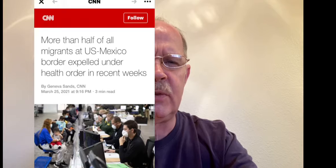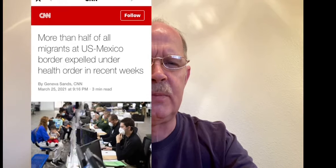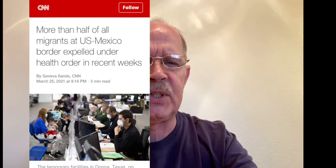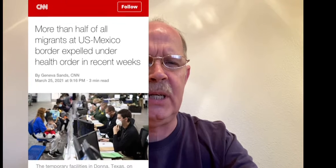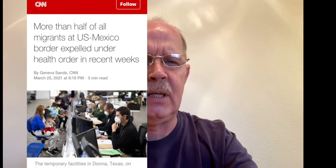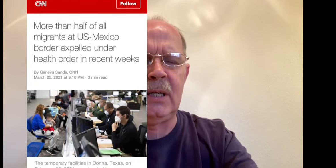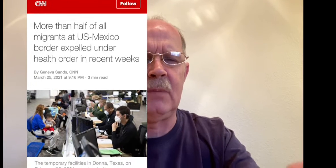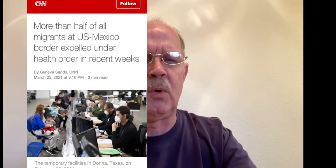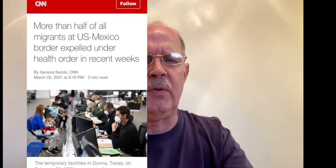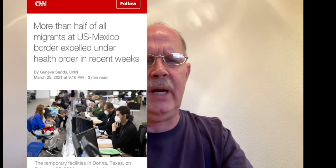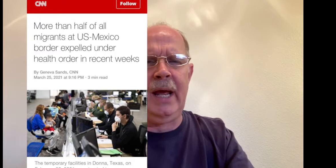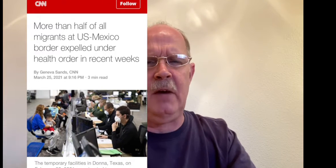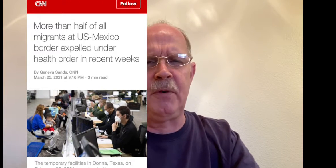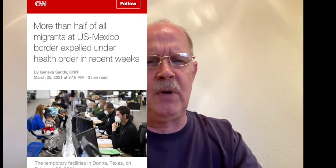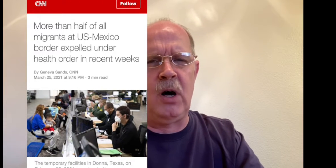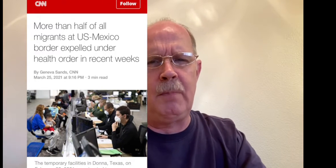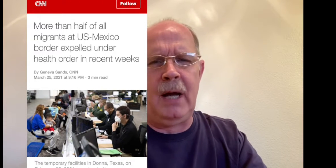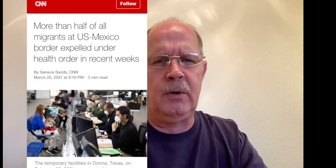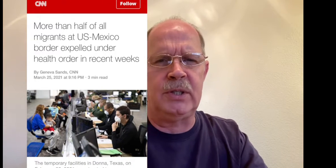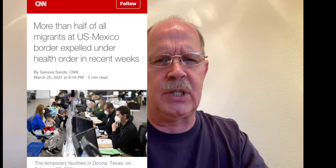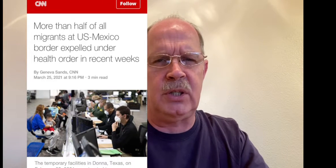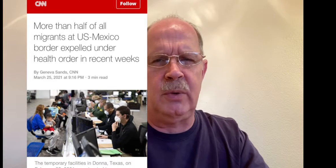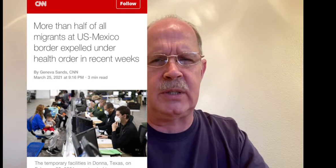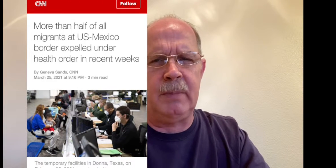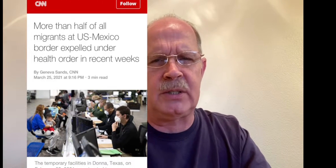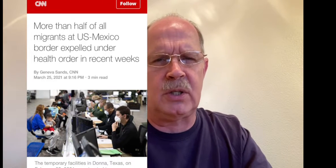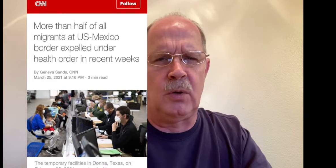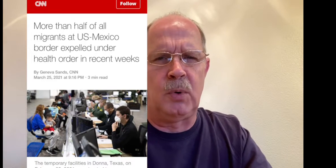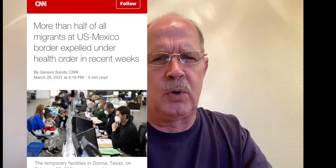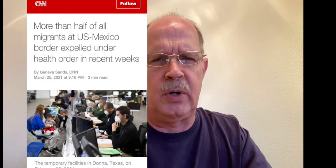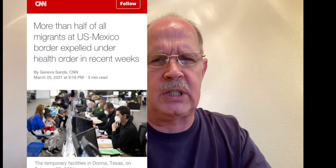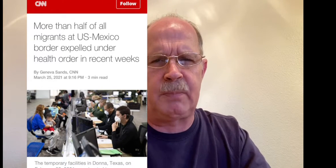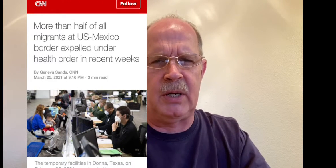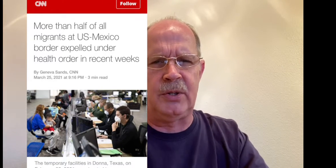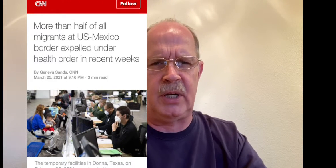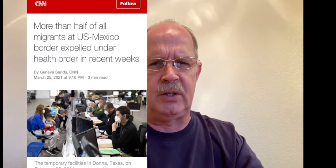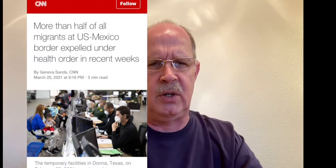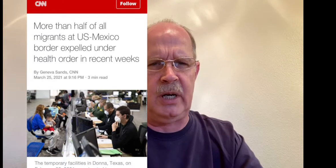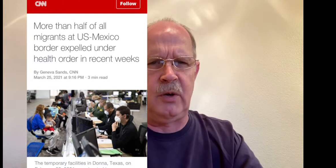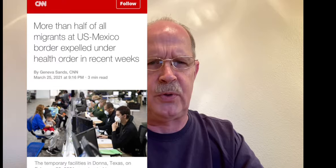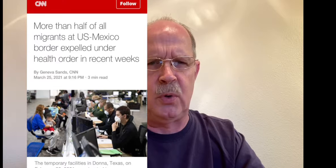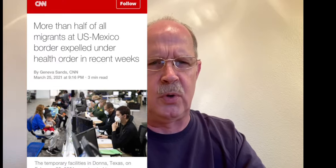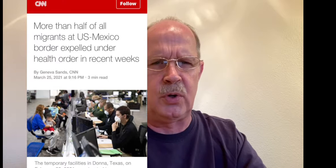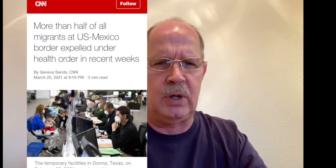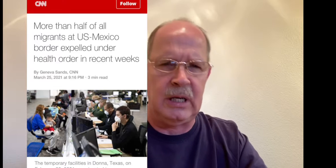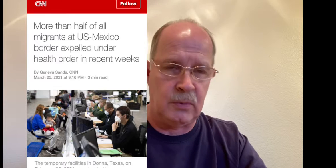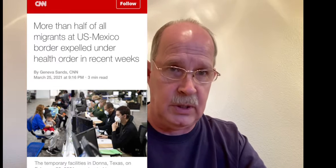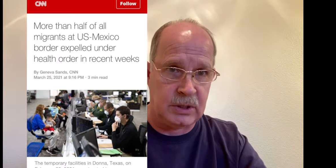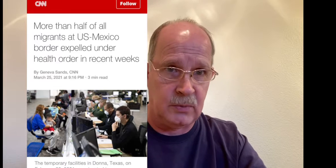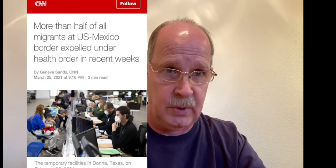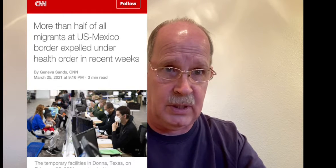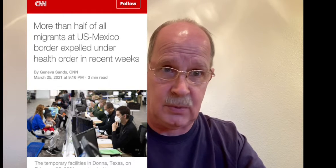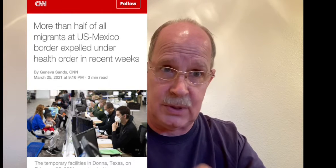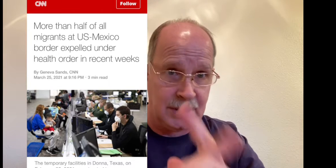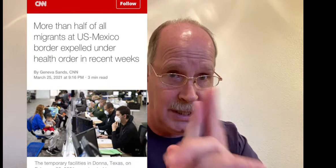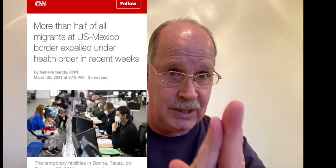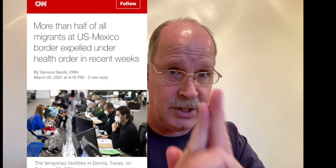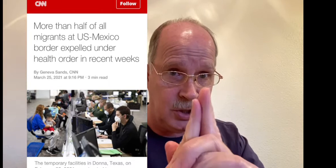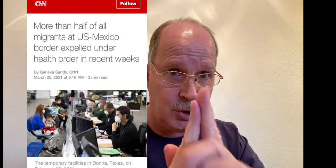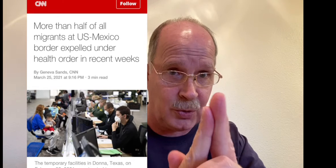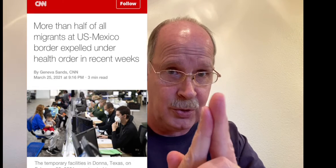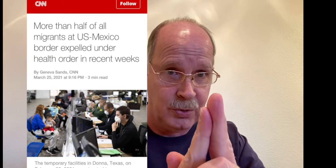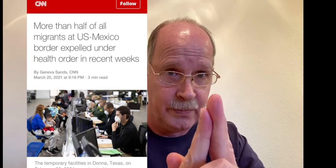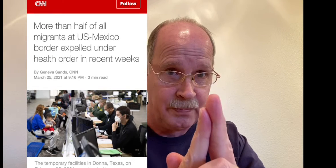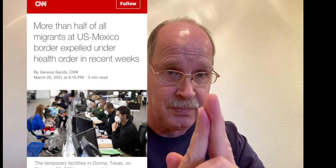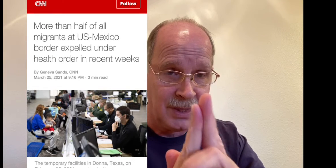This from CNN. More than half of all migrants at U.S.-Mexico border expelled under health order in recent weeks, which